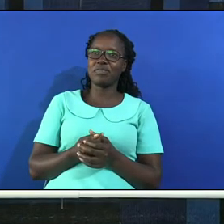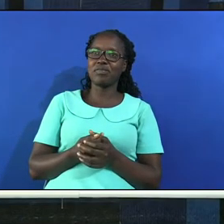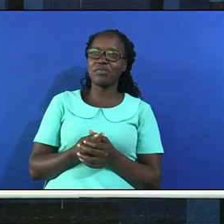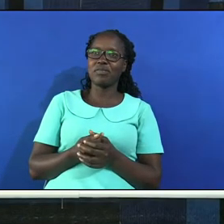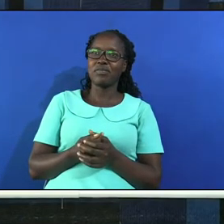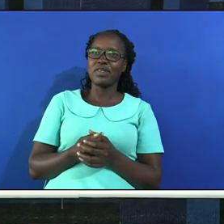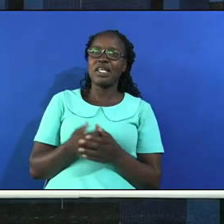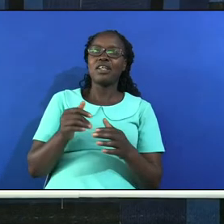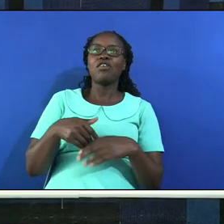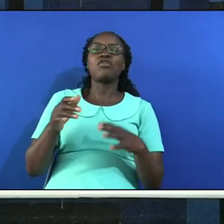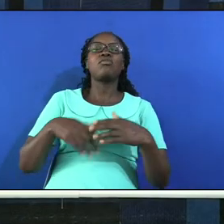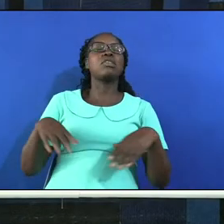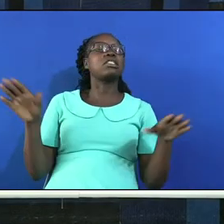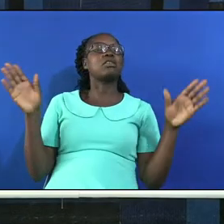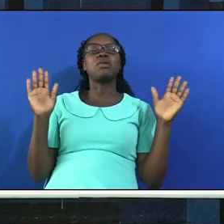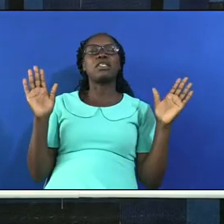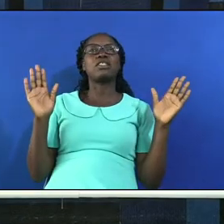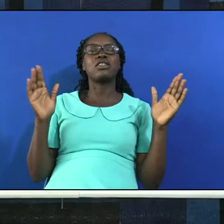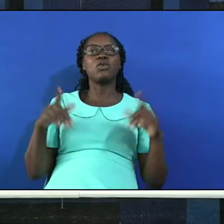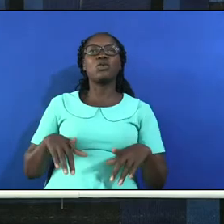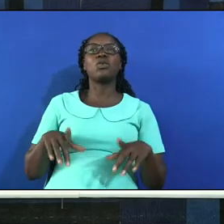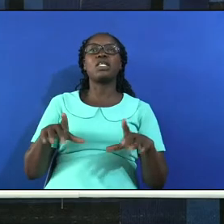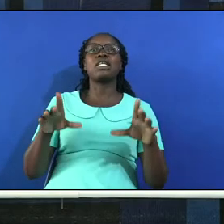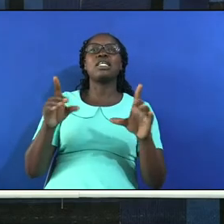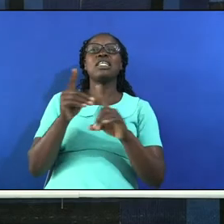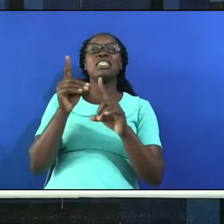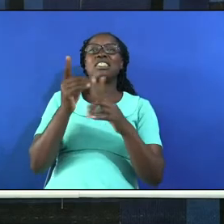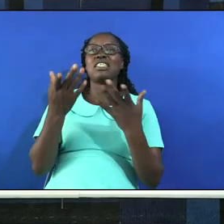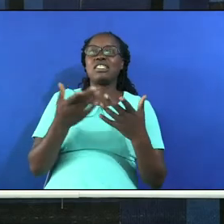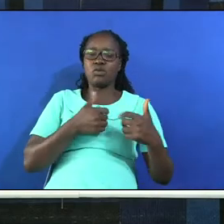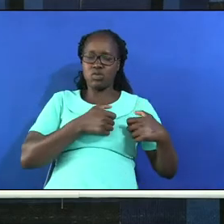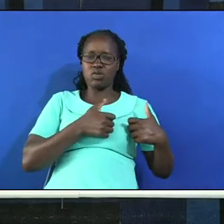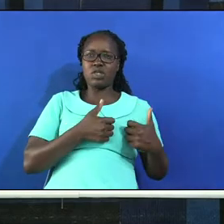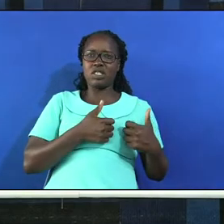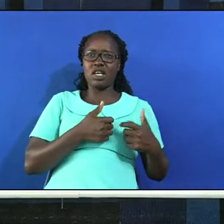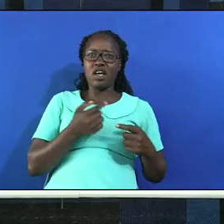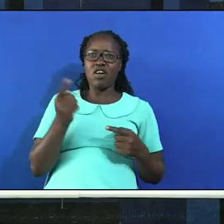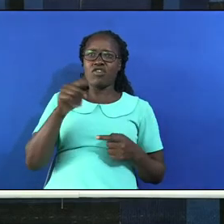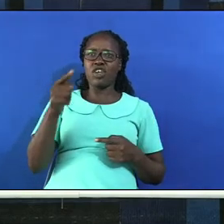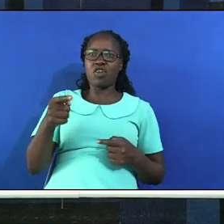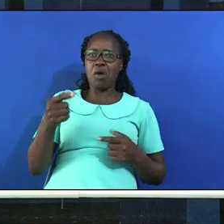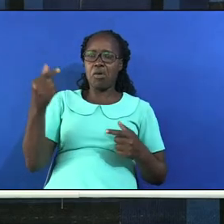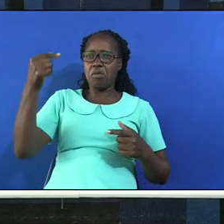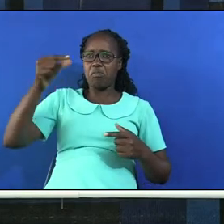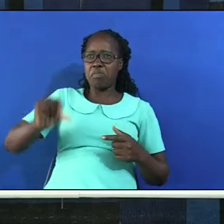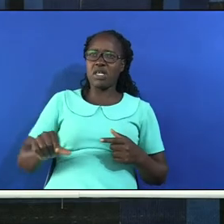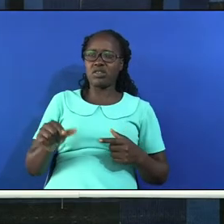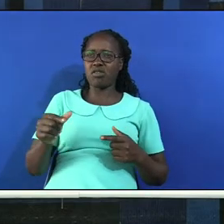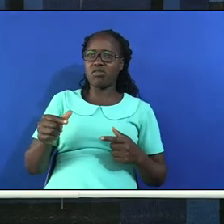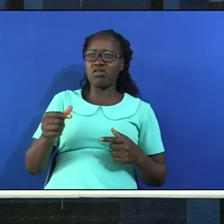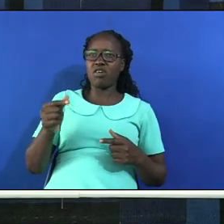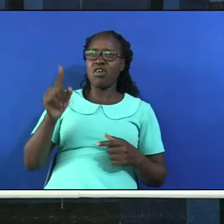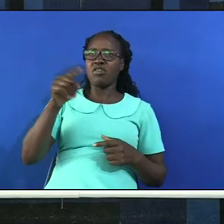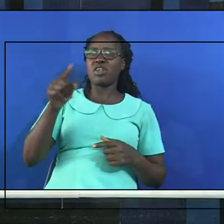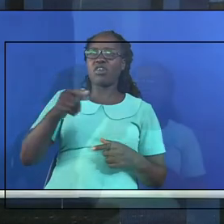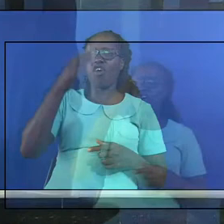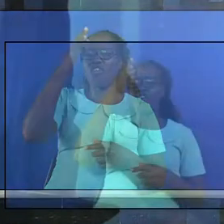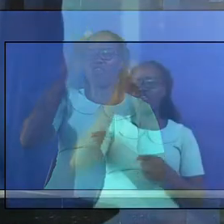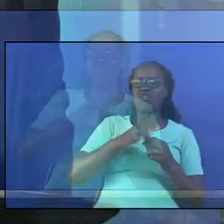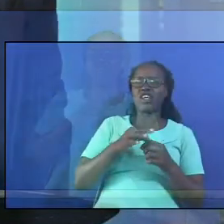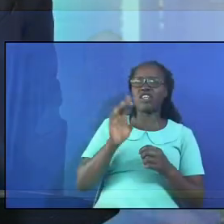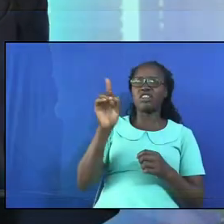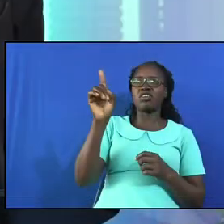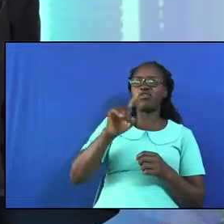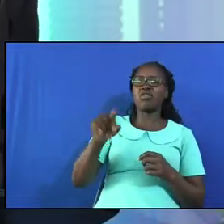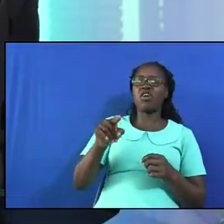Out of desperation, we date the wrong person, of the wrong faith, with the wrong habits, of the